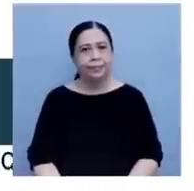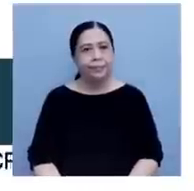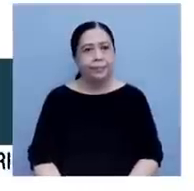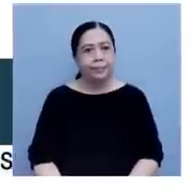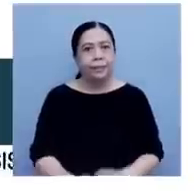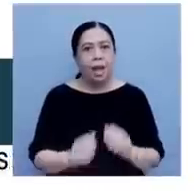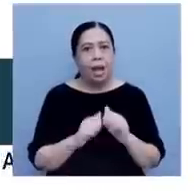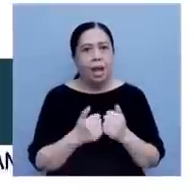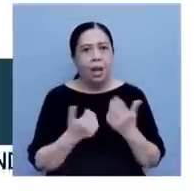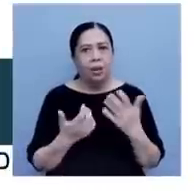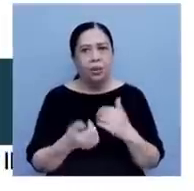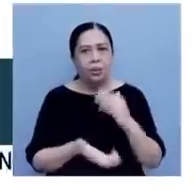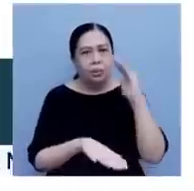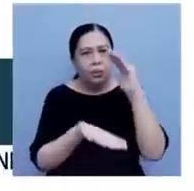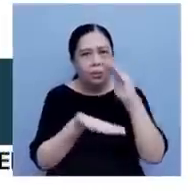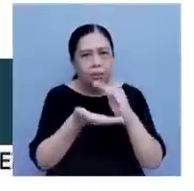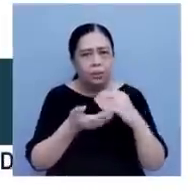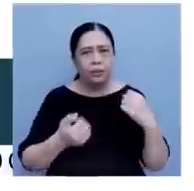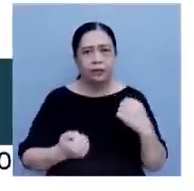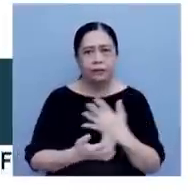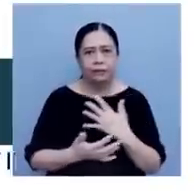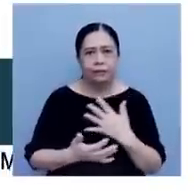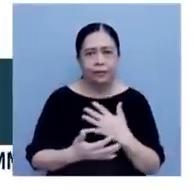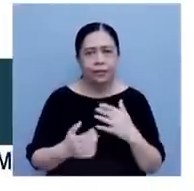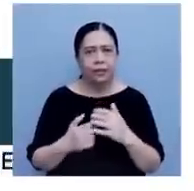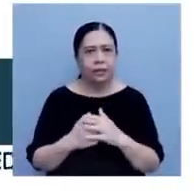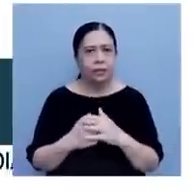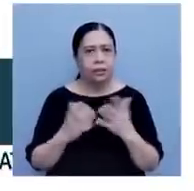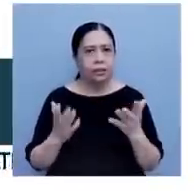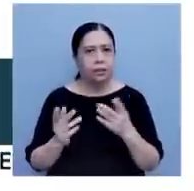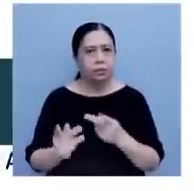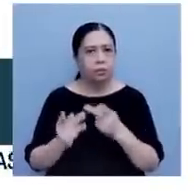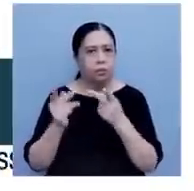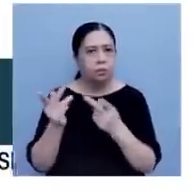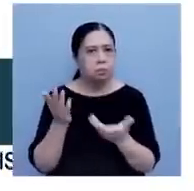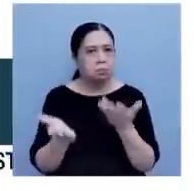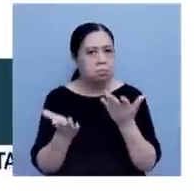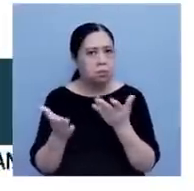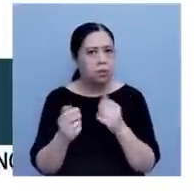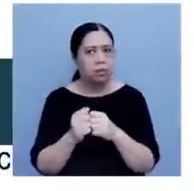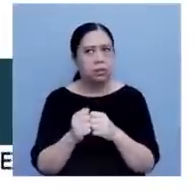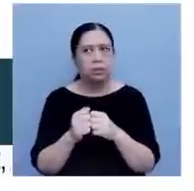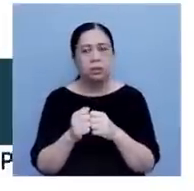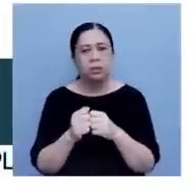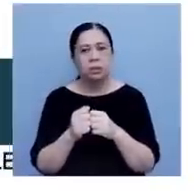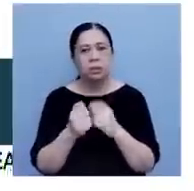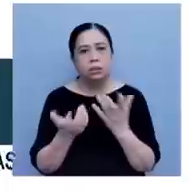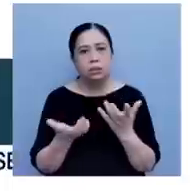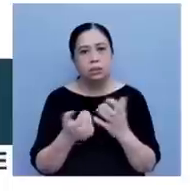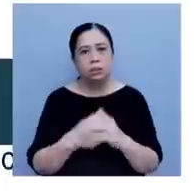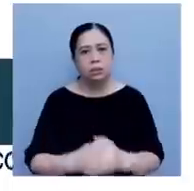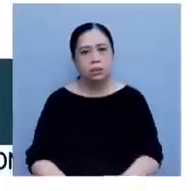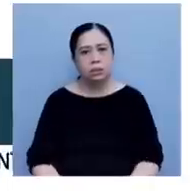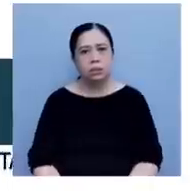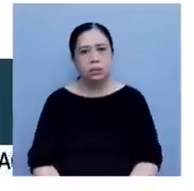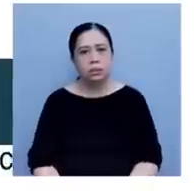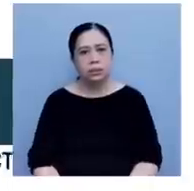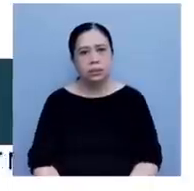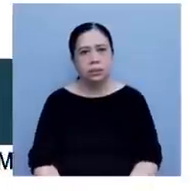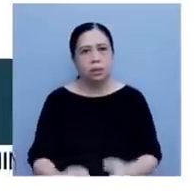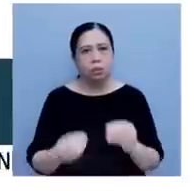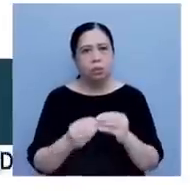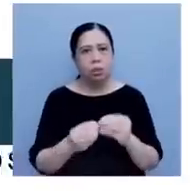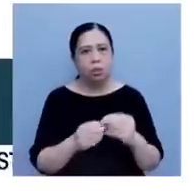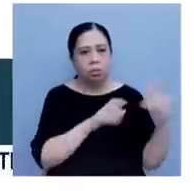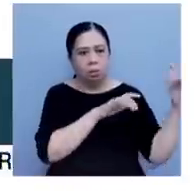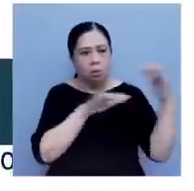the fears of that this proposal may just lead to, you know, imports flooding the